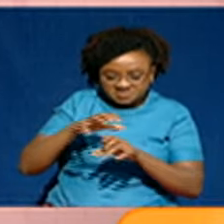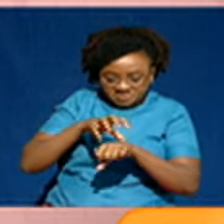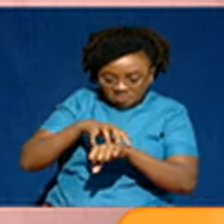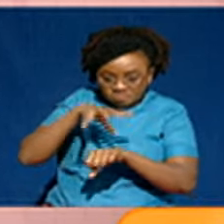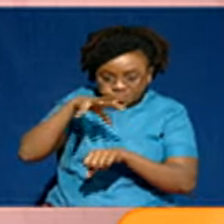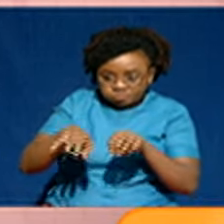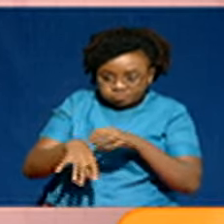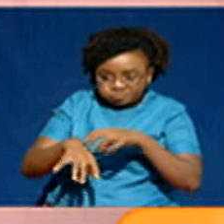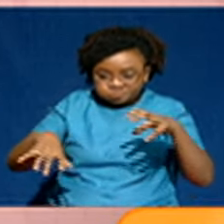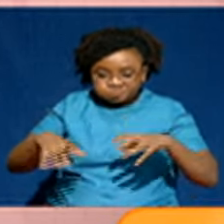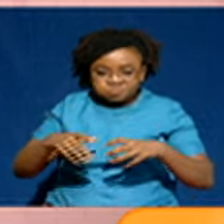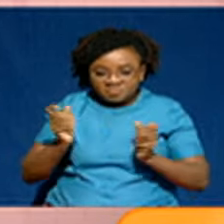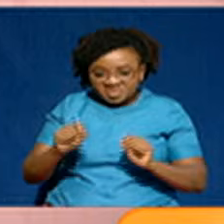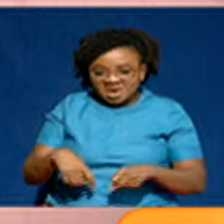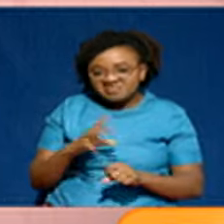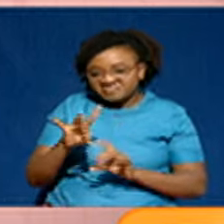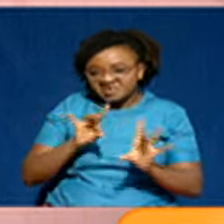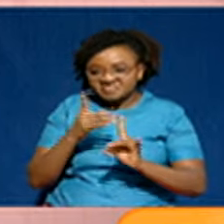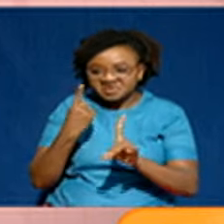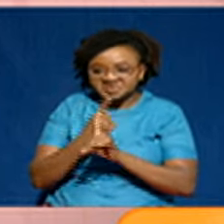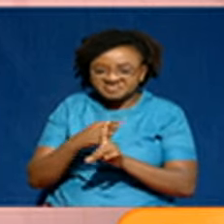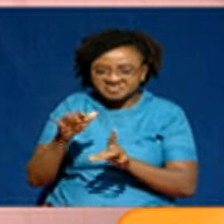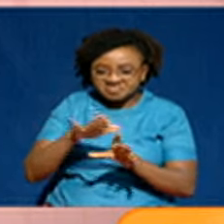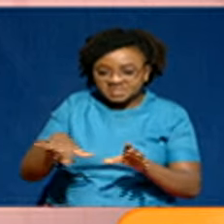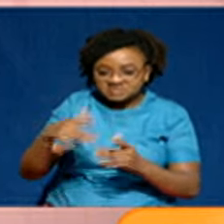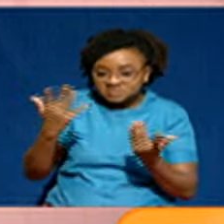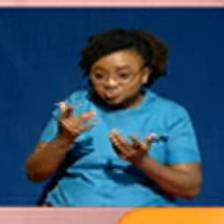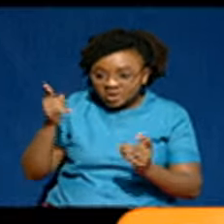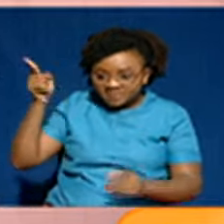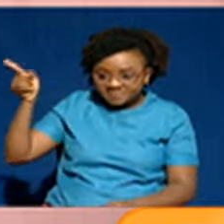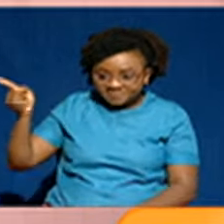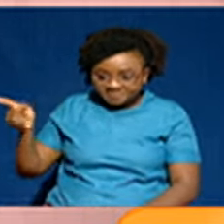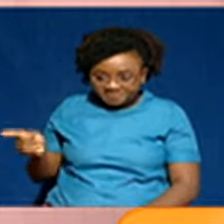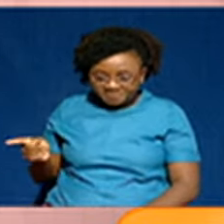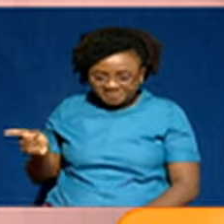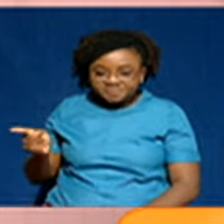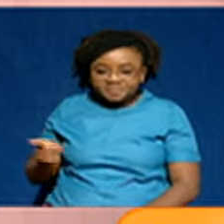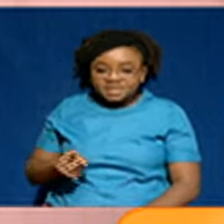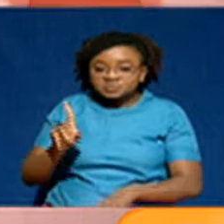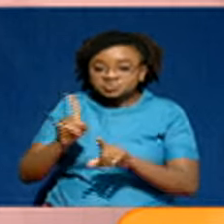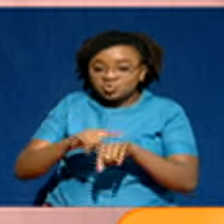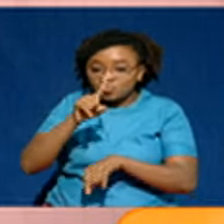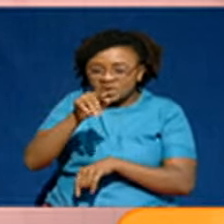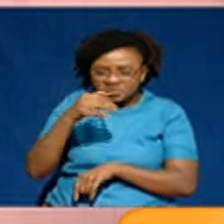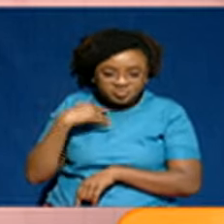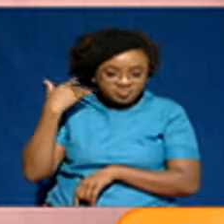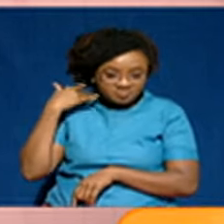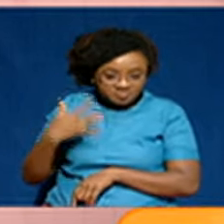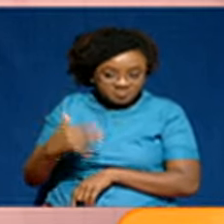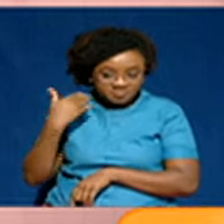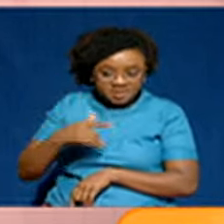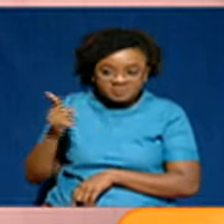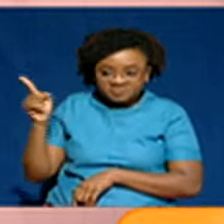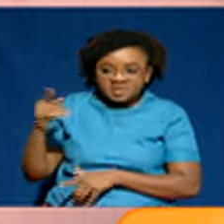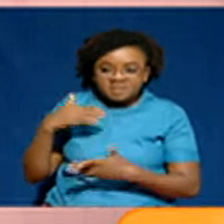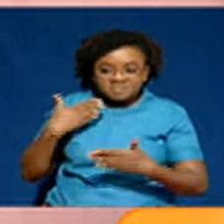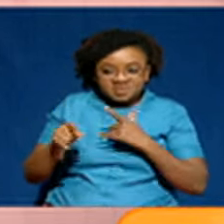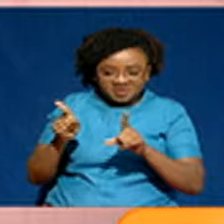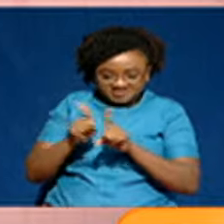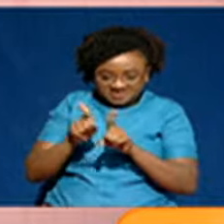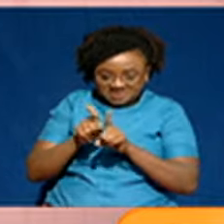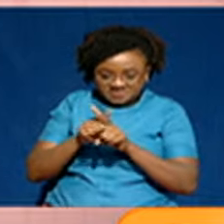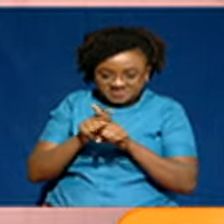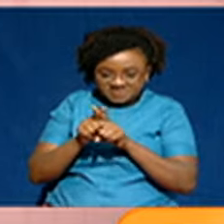the uterus, and other organs within the pelvis. During the menstrual cycle, this tissue behaves similarly to the tissue inside the